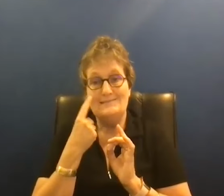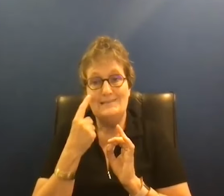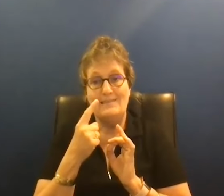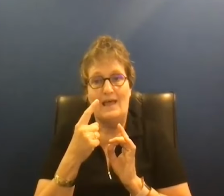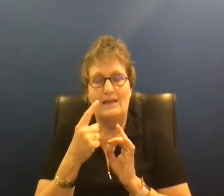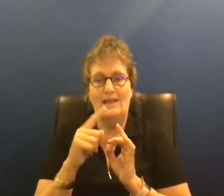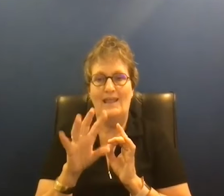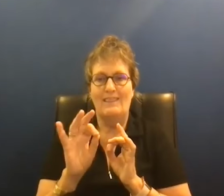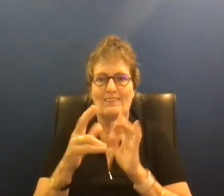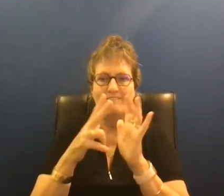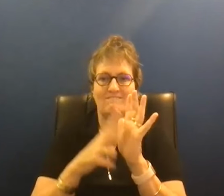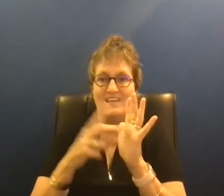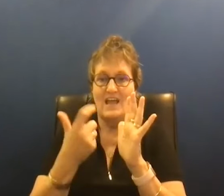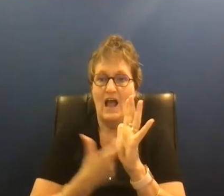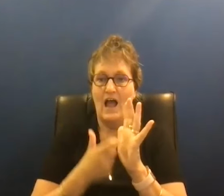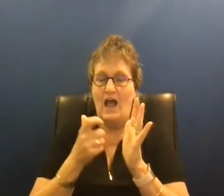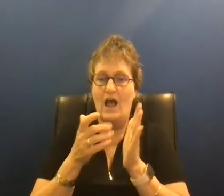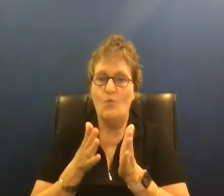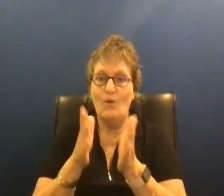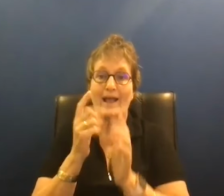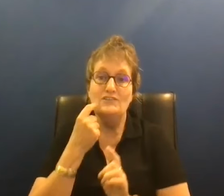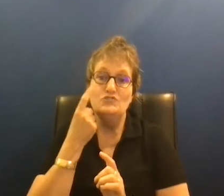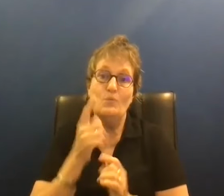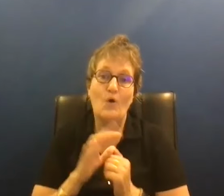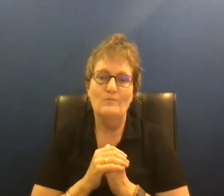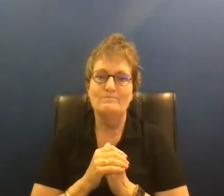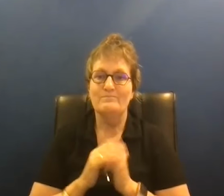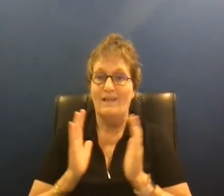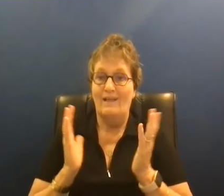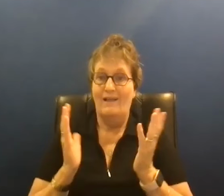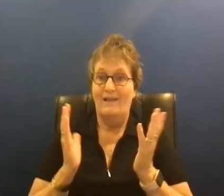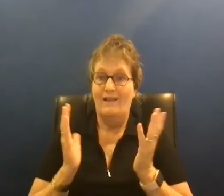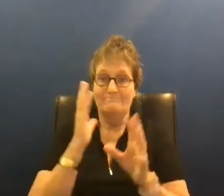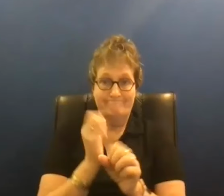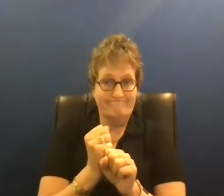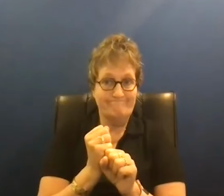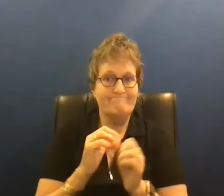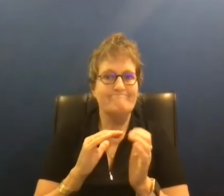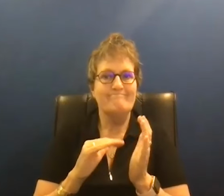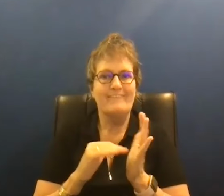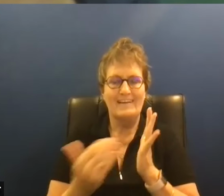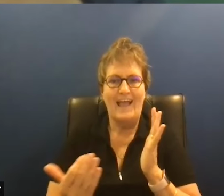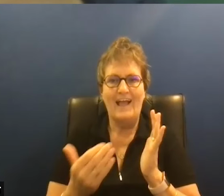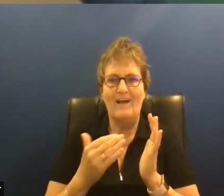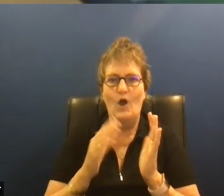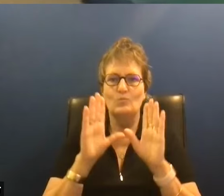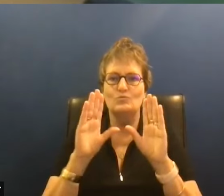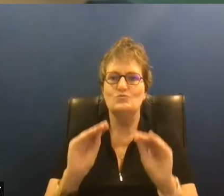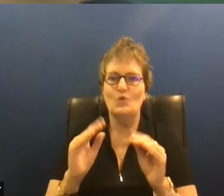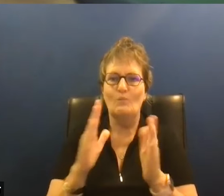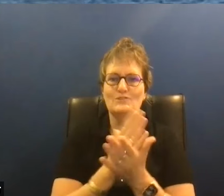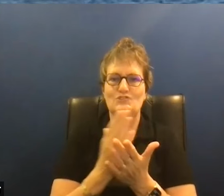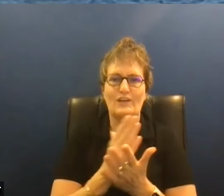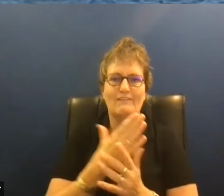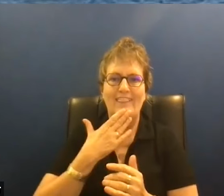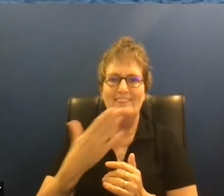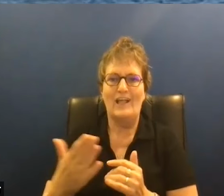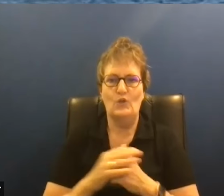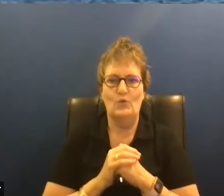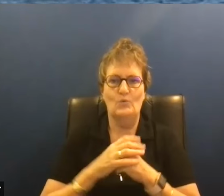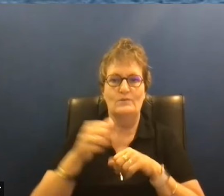that's all for my presentation. Thank you very much. And I would like to stop sharing. Thank you